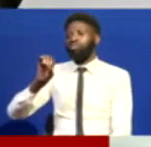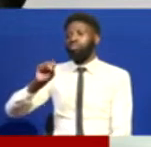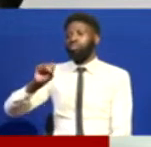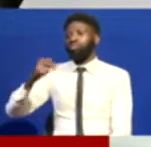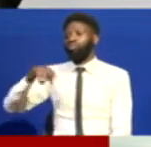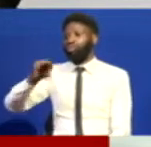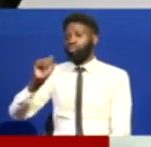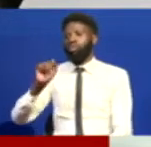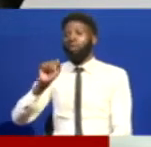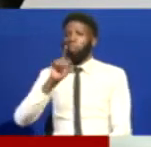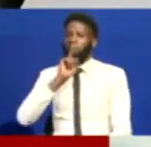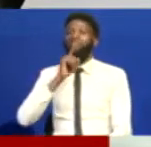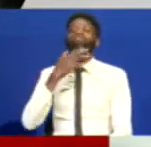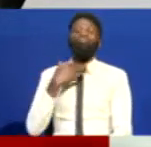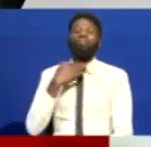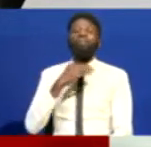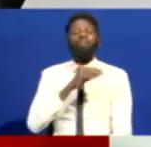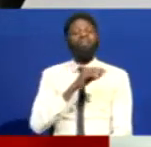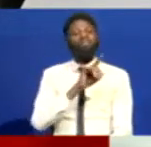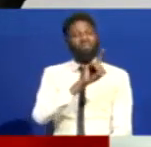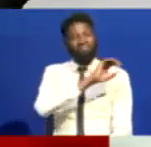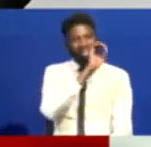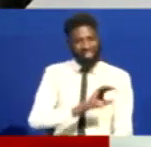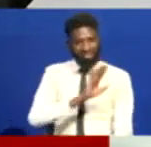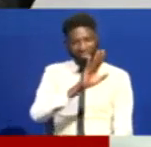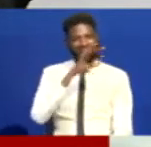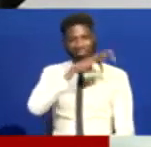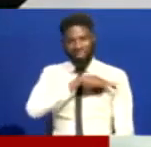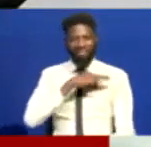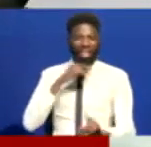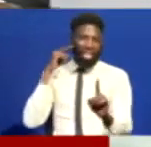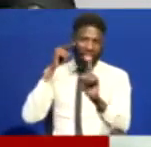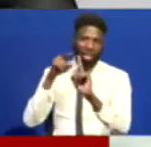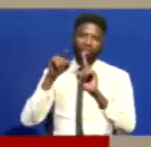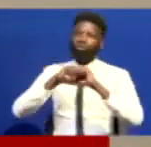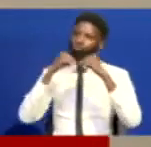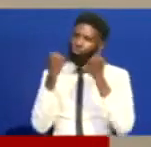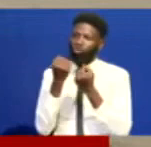earnings towards social, economic and environmental projects.